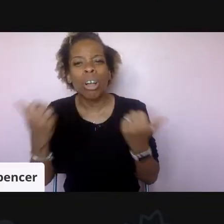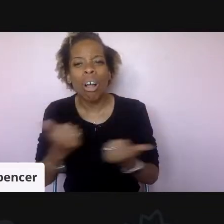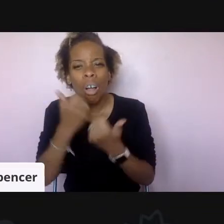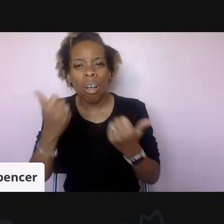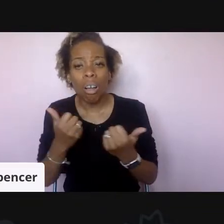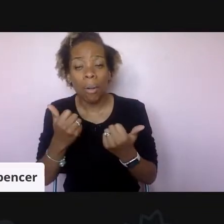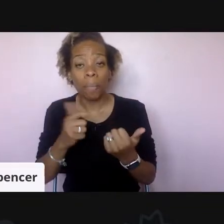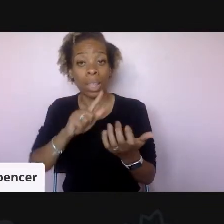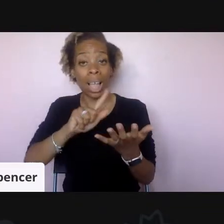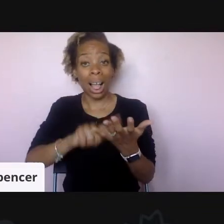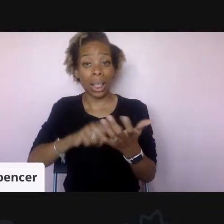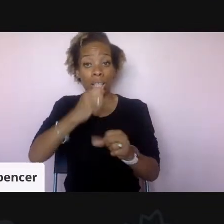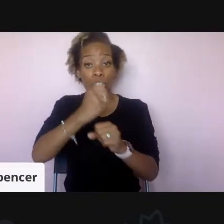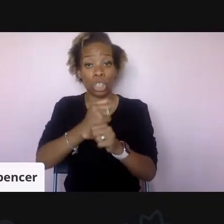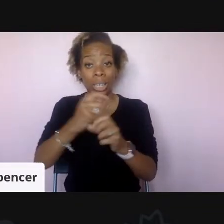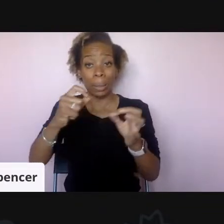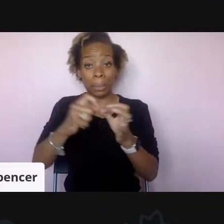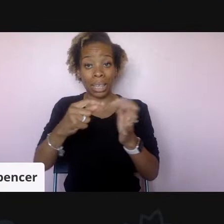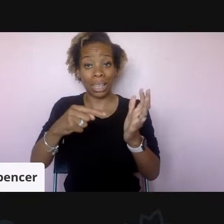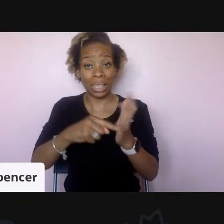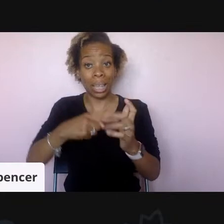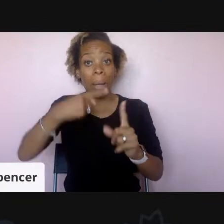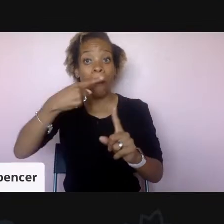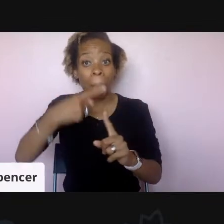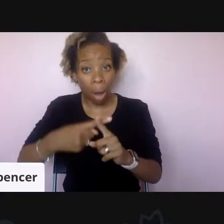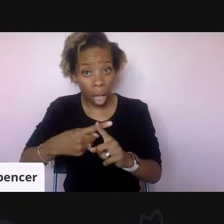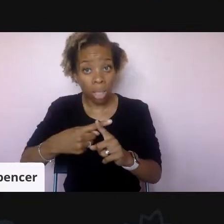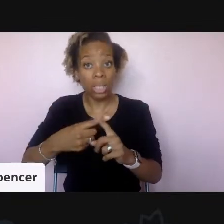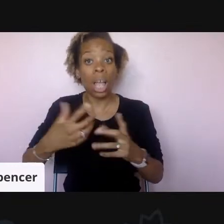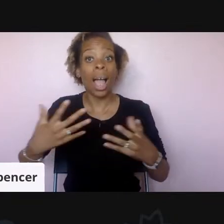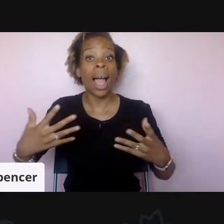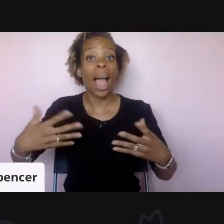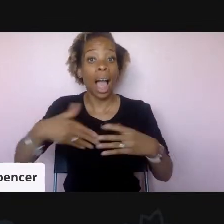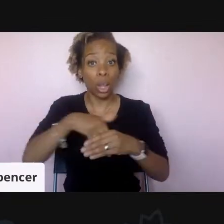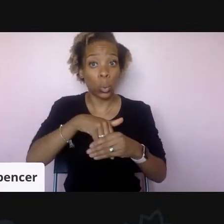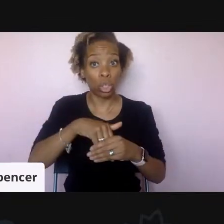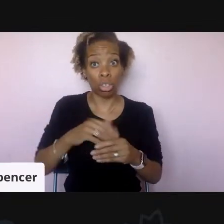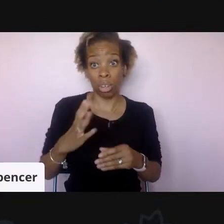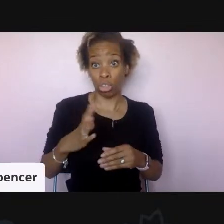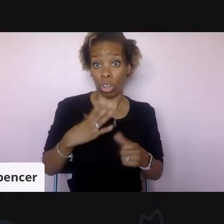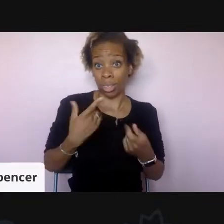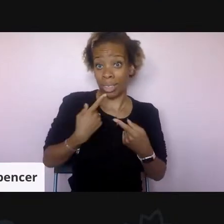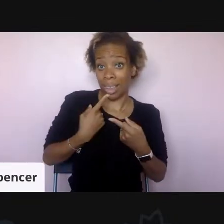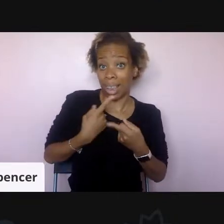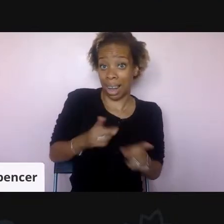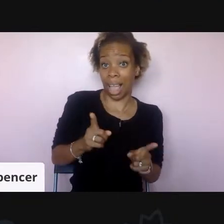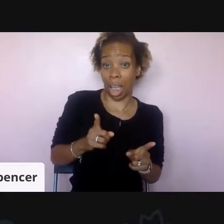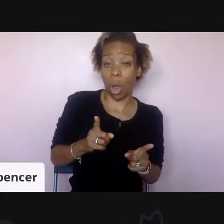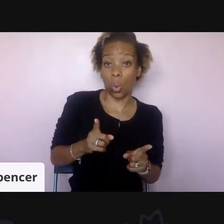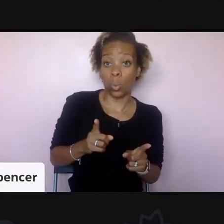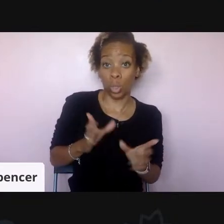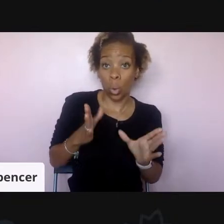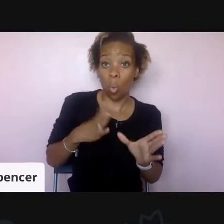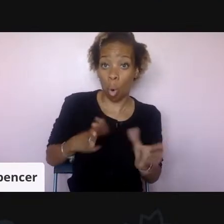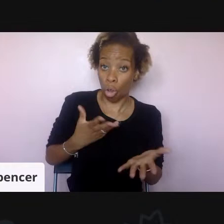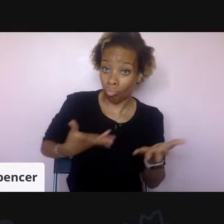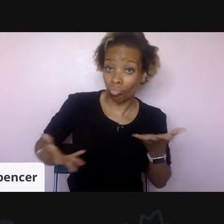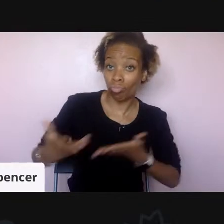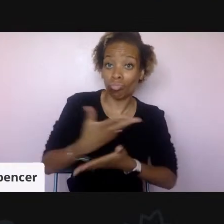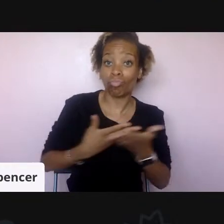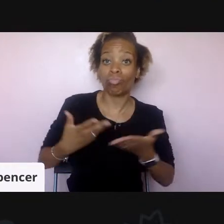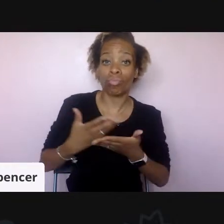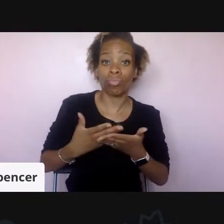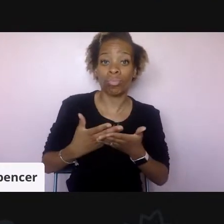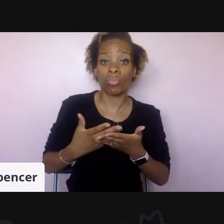LGBT plus inclusion has just been announced in Scotland. It's going to become the first nation in